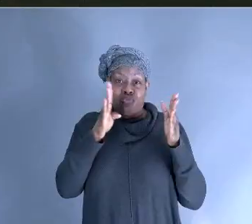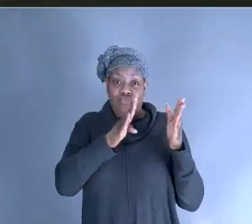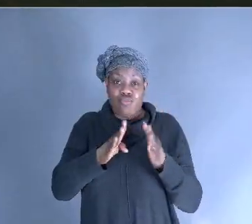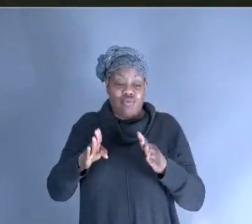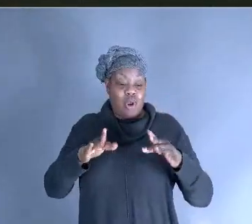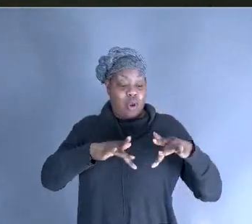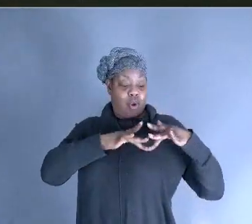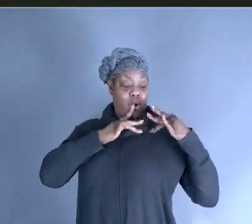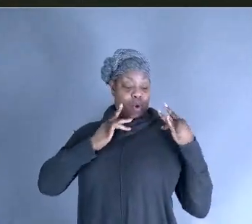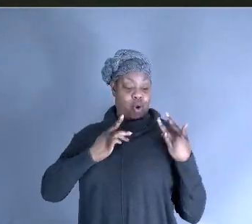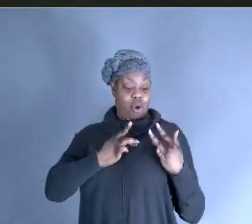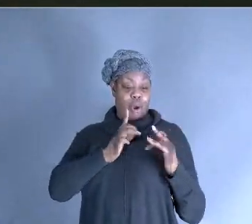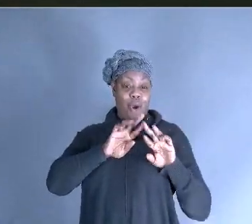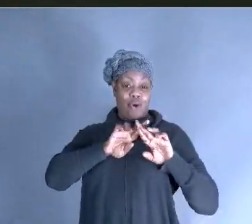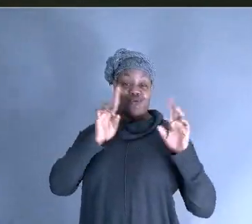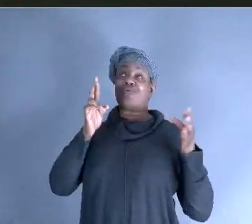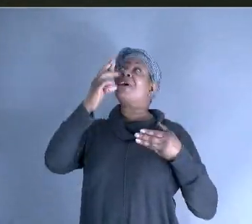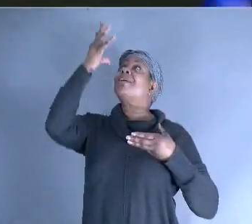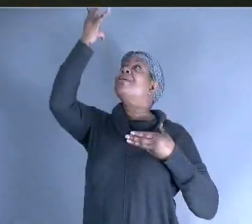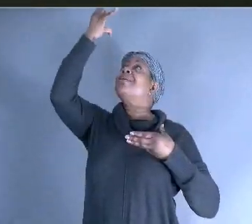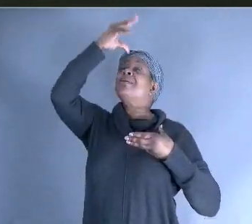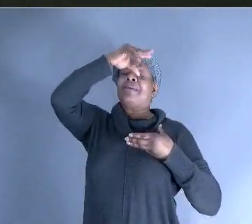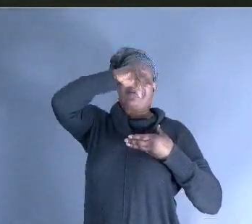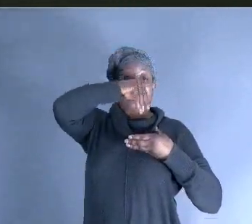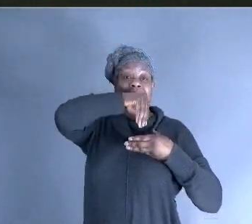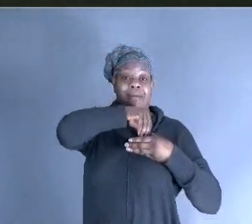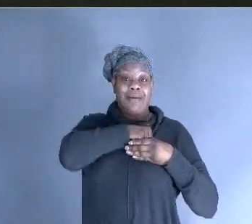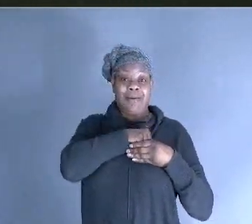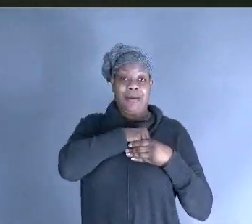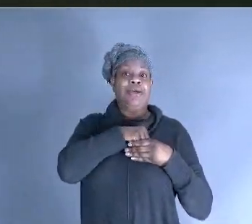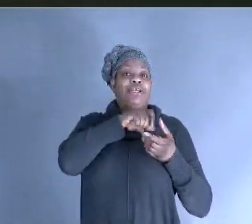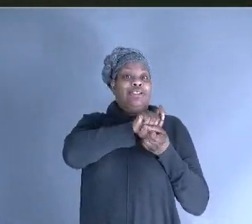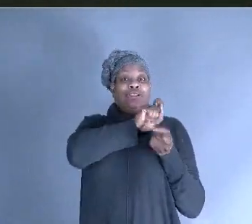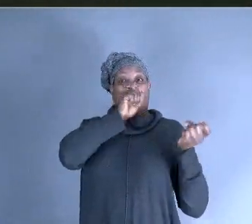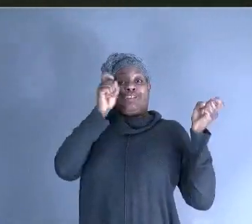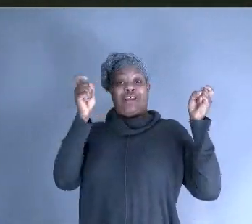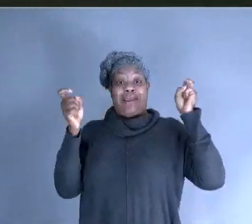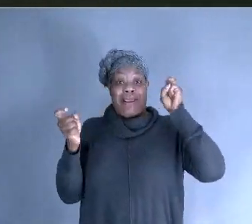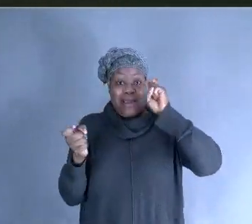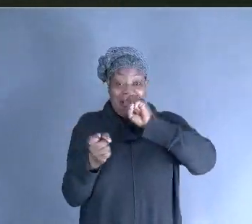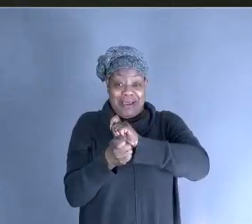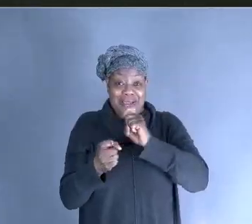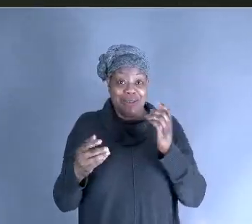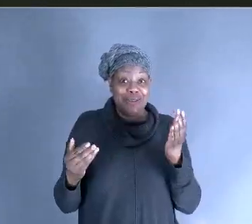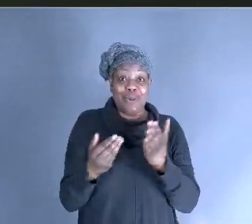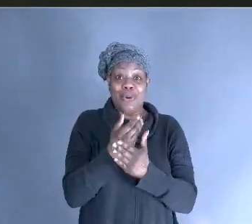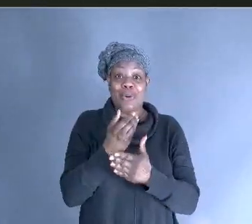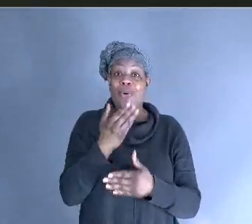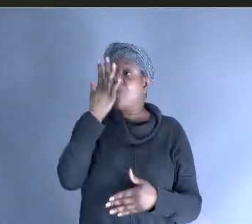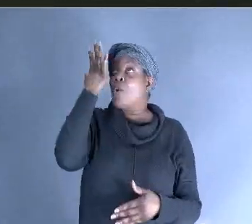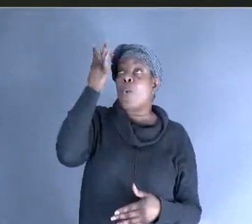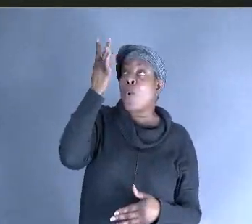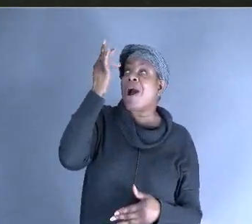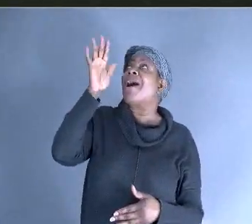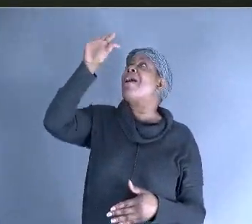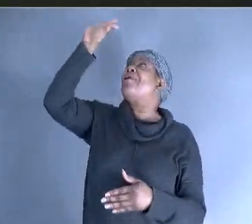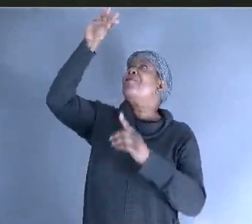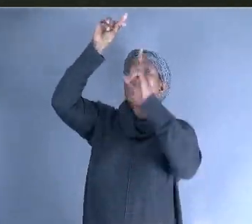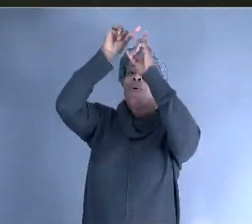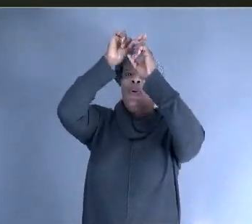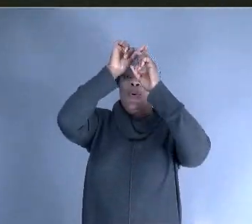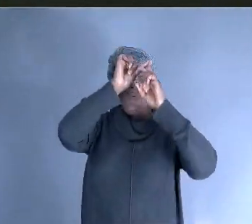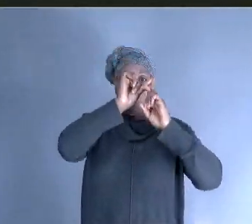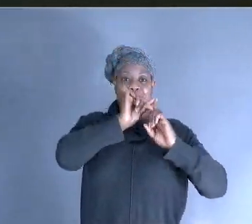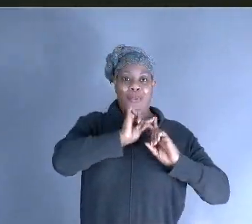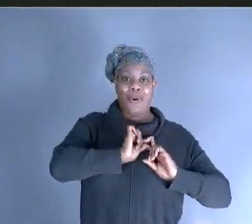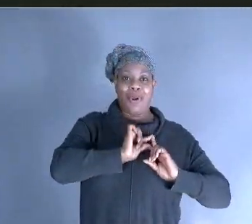to receive a word from you. I'll never be the same again because of your word. In